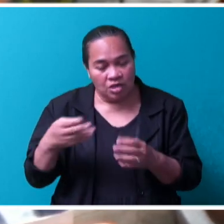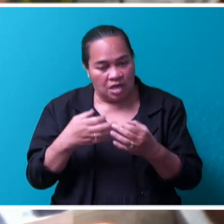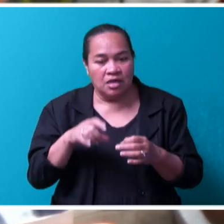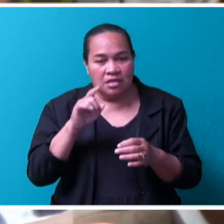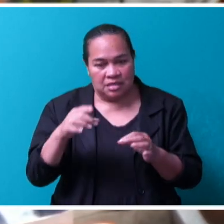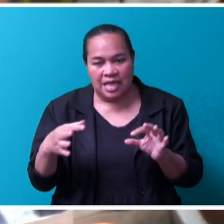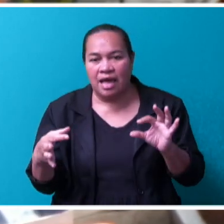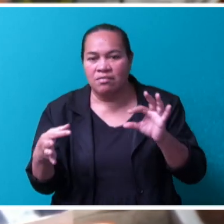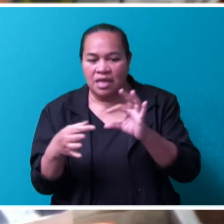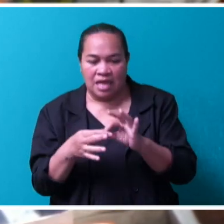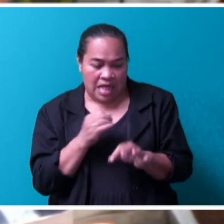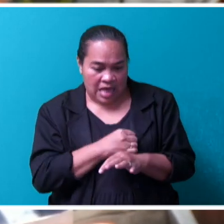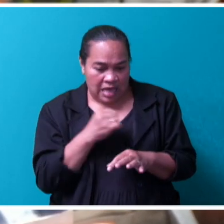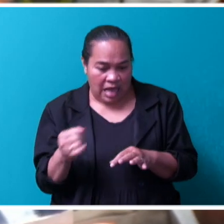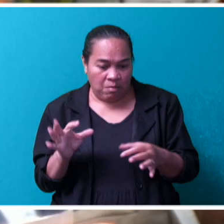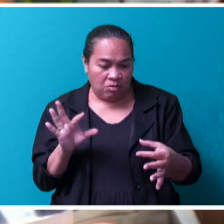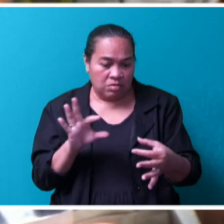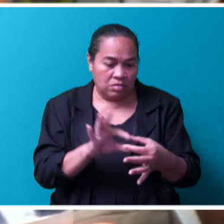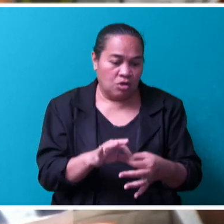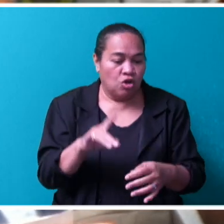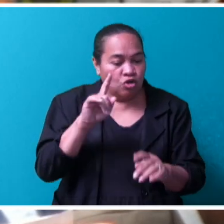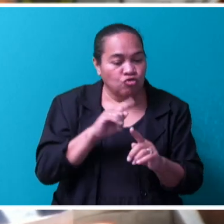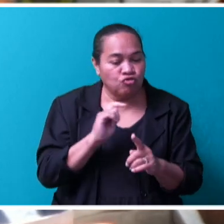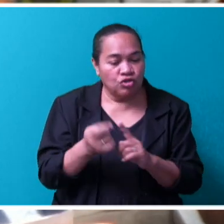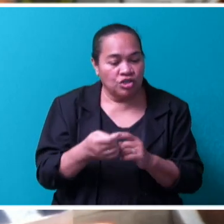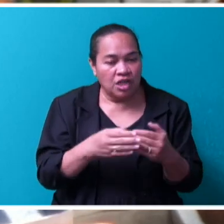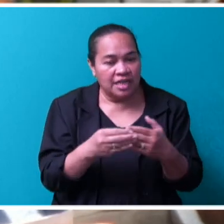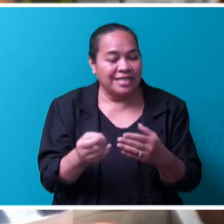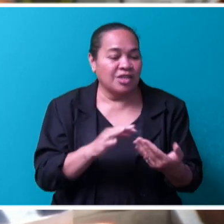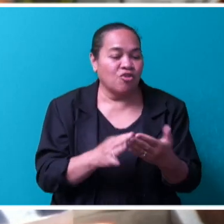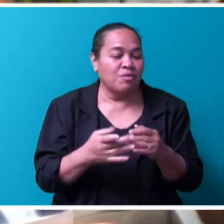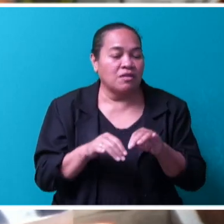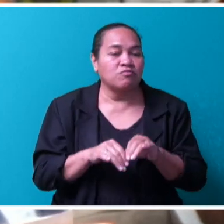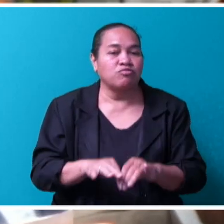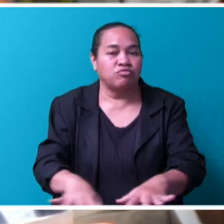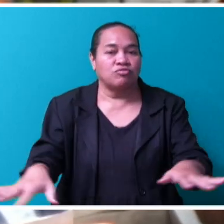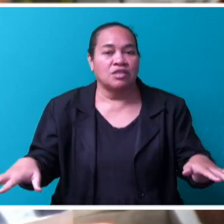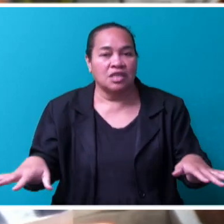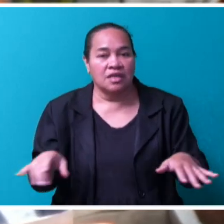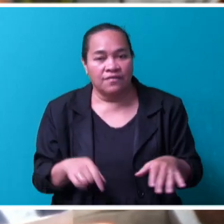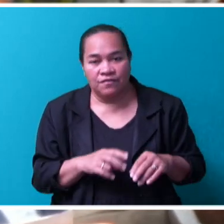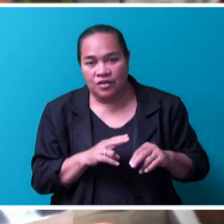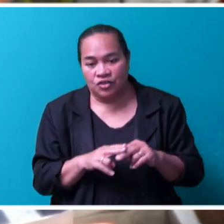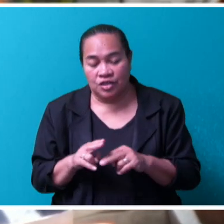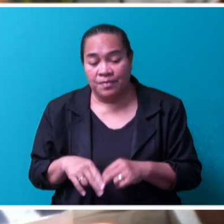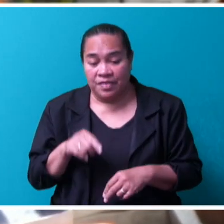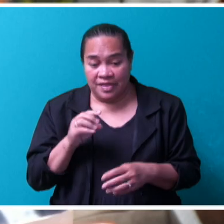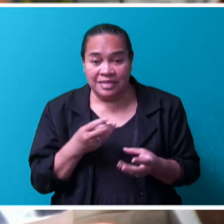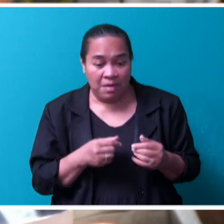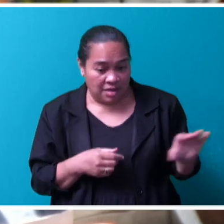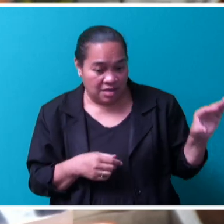between government, traditional leaders, and communities across Fiji. This grant will support